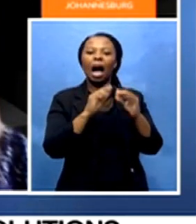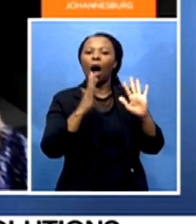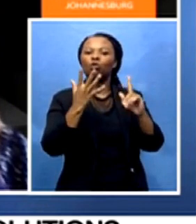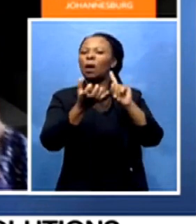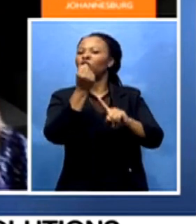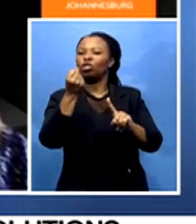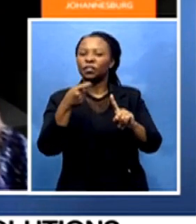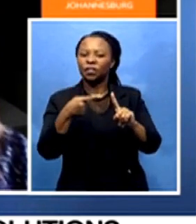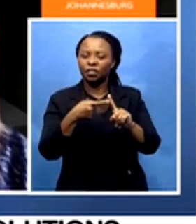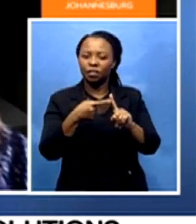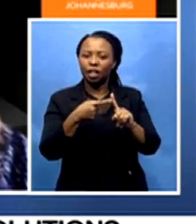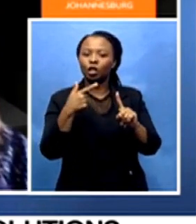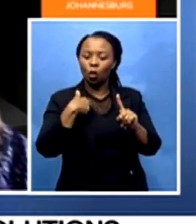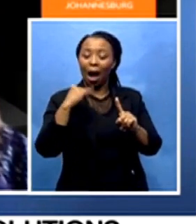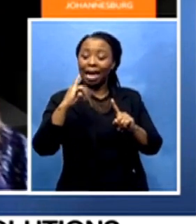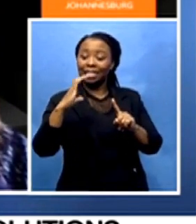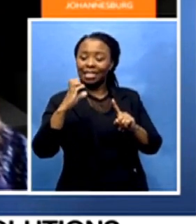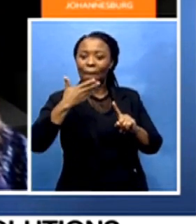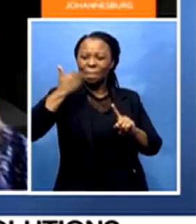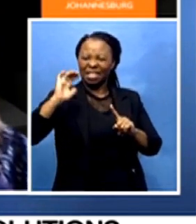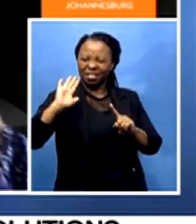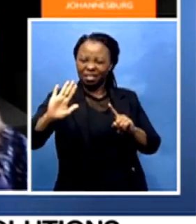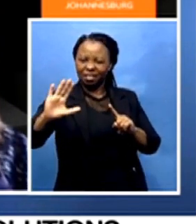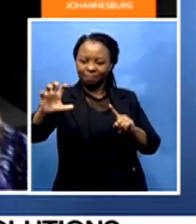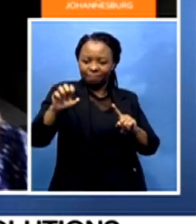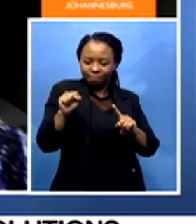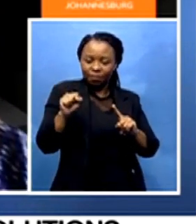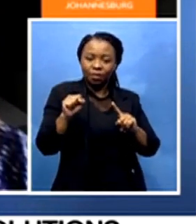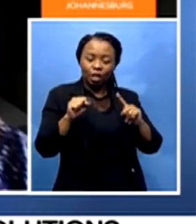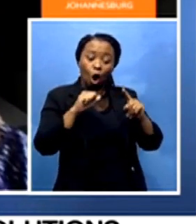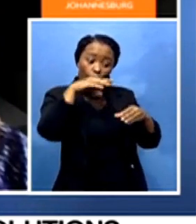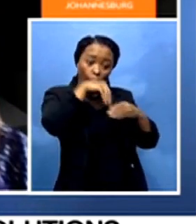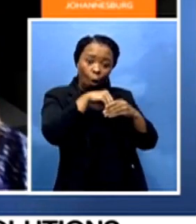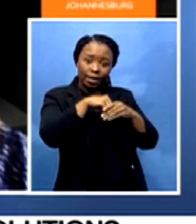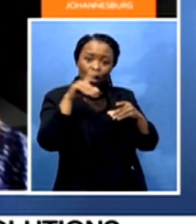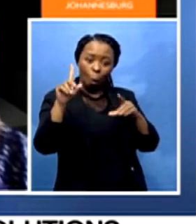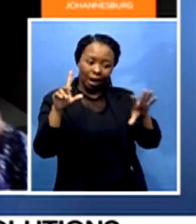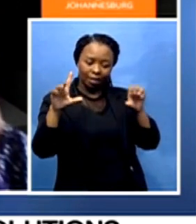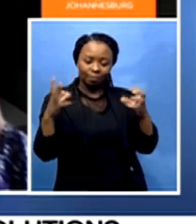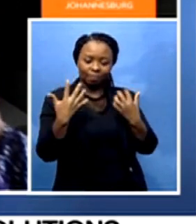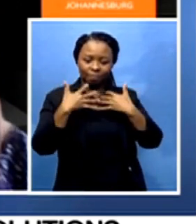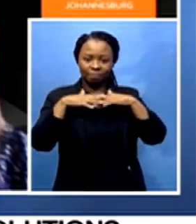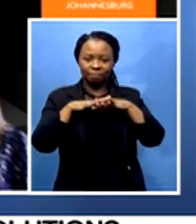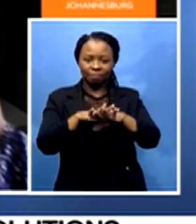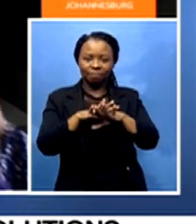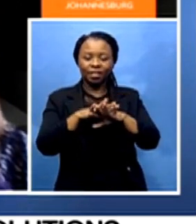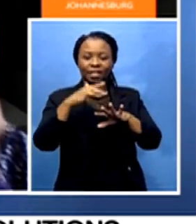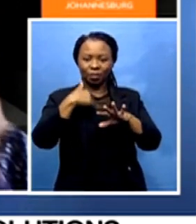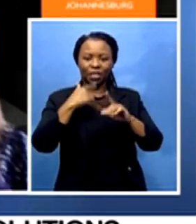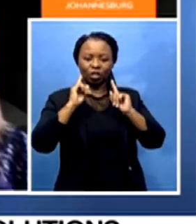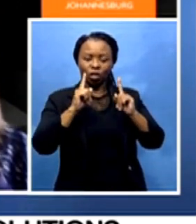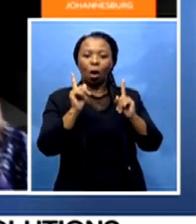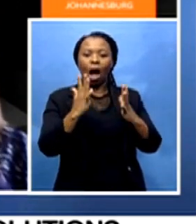take the best of what contact teaching provides us, and bring the two together in a blended mode. That's probably